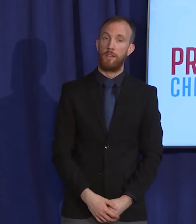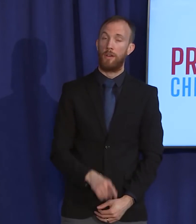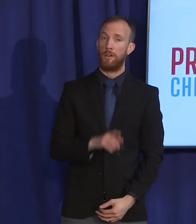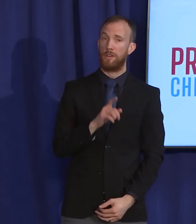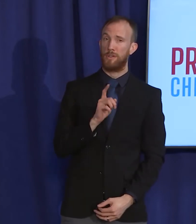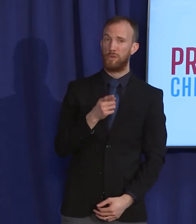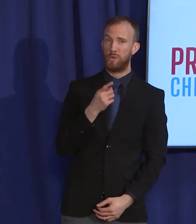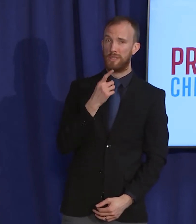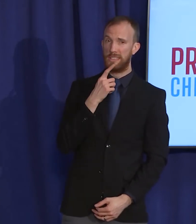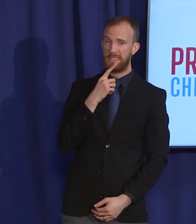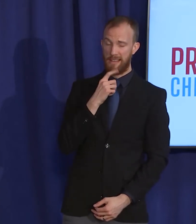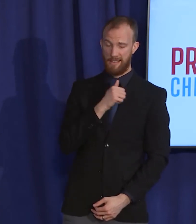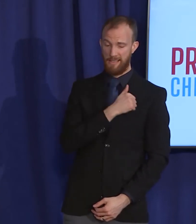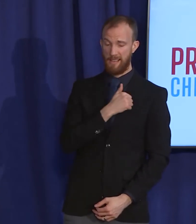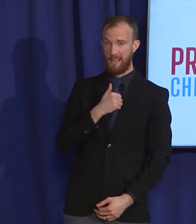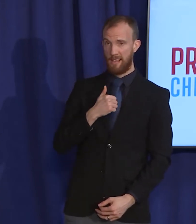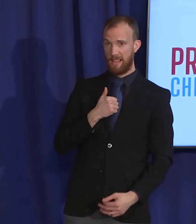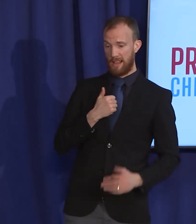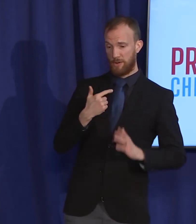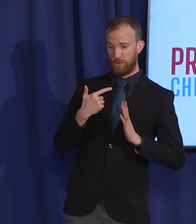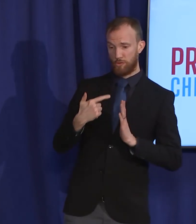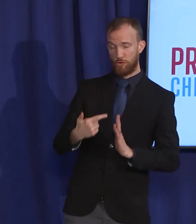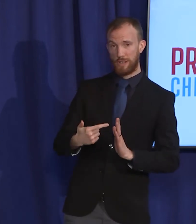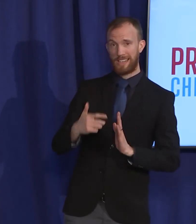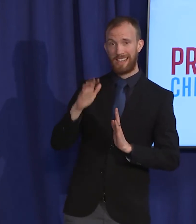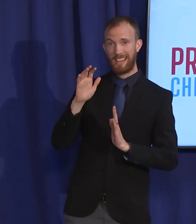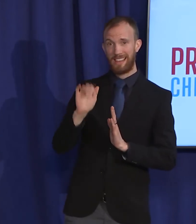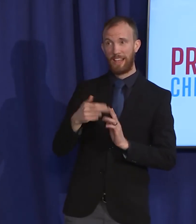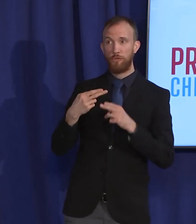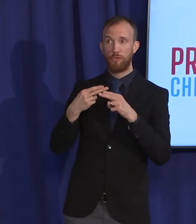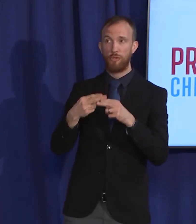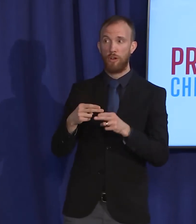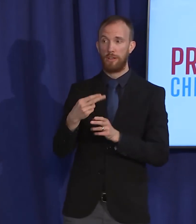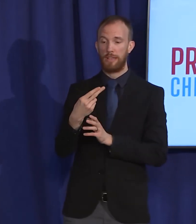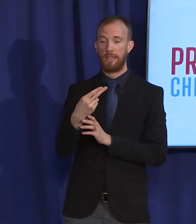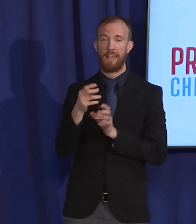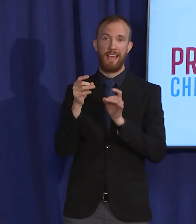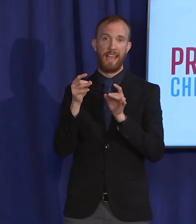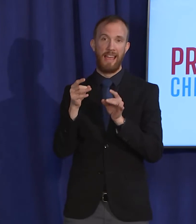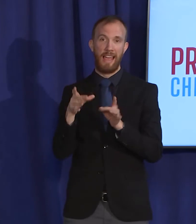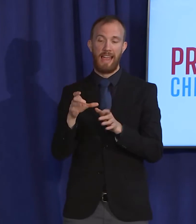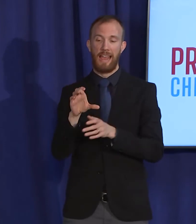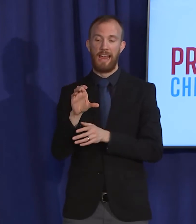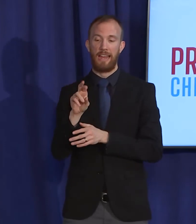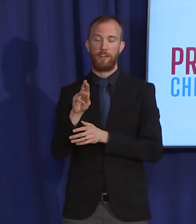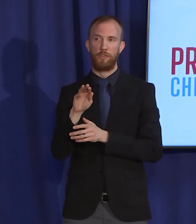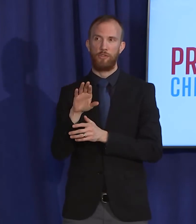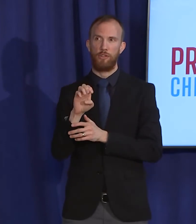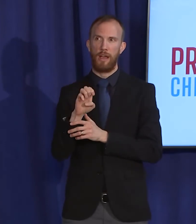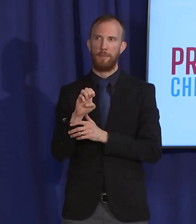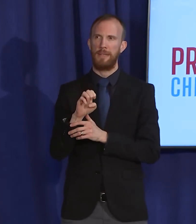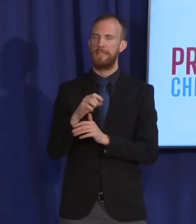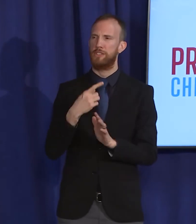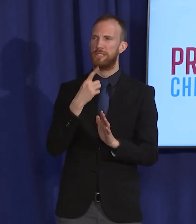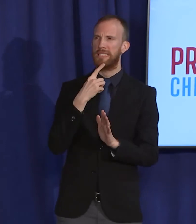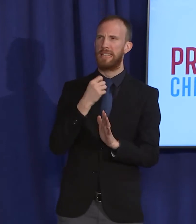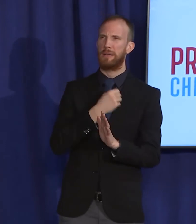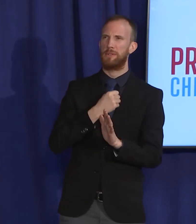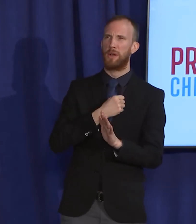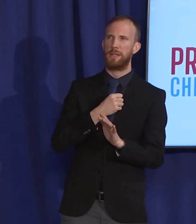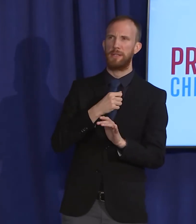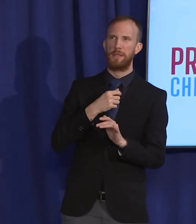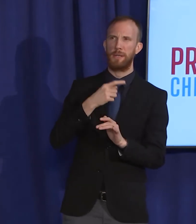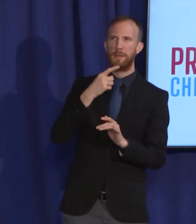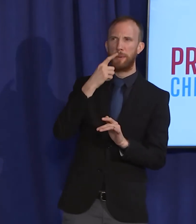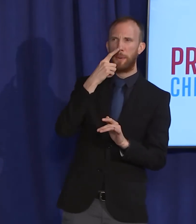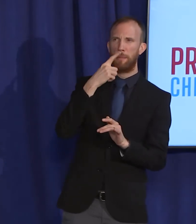crime. So do you have any evidence? I apologize, but I have bad hearing, so I'm having a hard time hearing you through the mask. Maybe you can just talk a